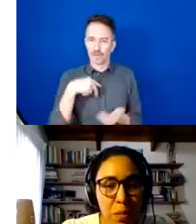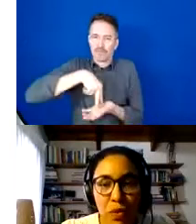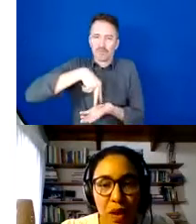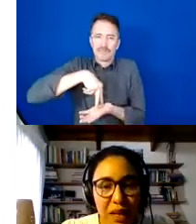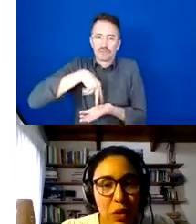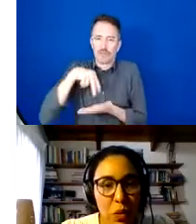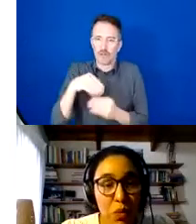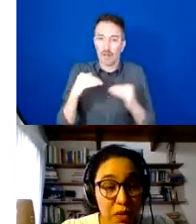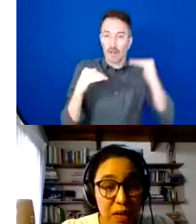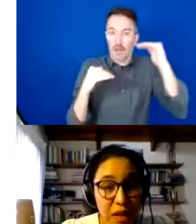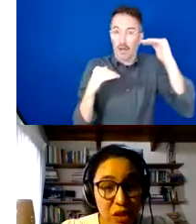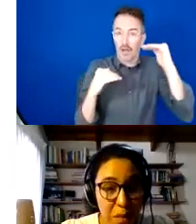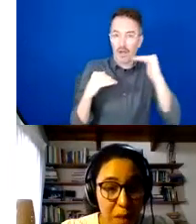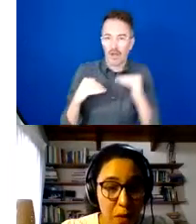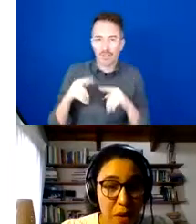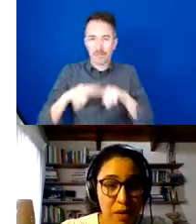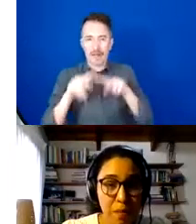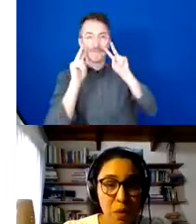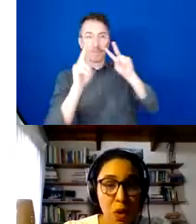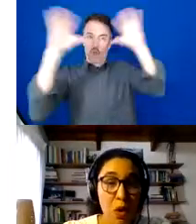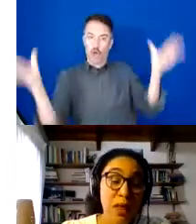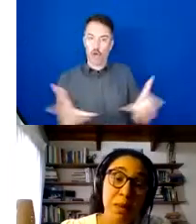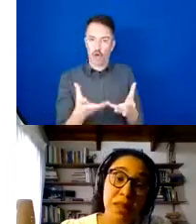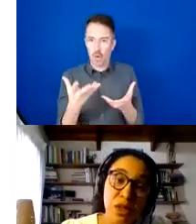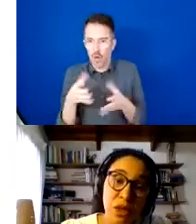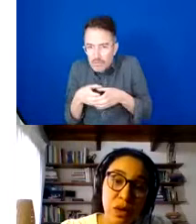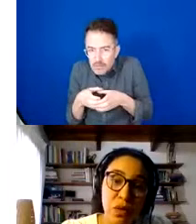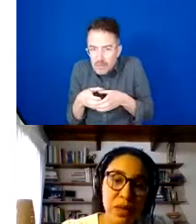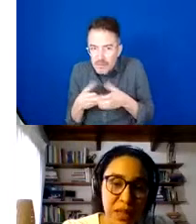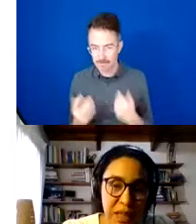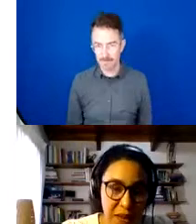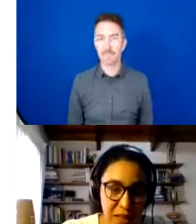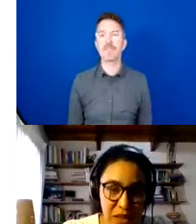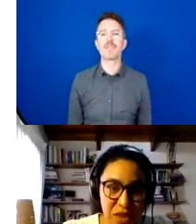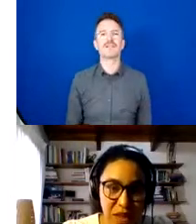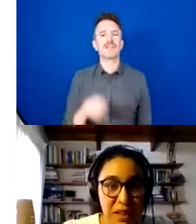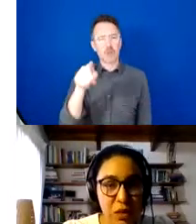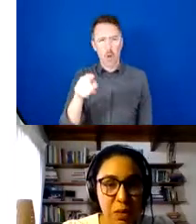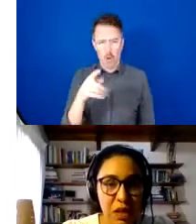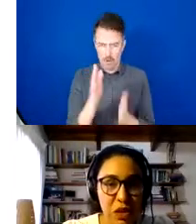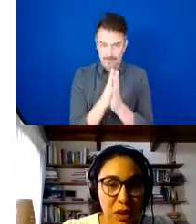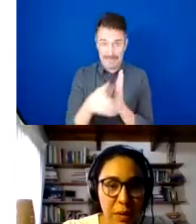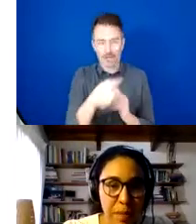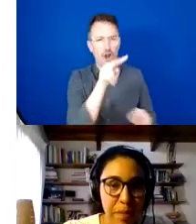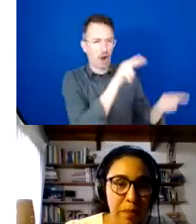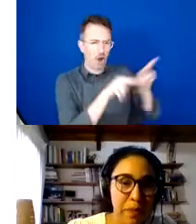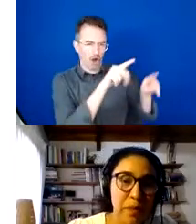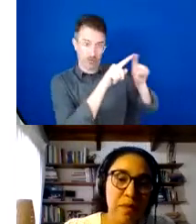they provide you privilege and power or the potential for disadvantage and discrimination.